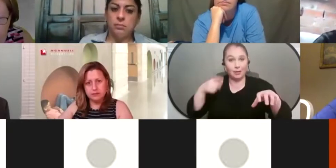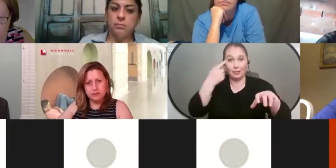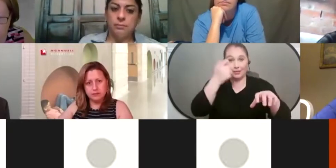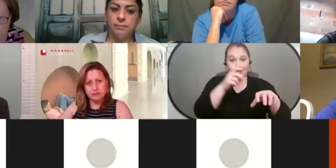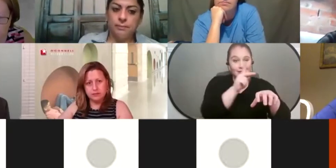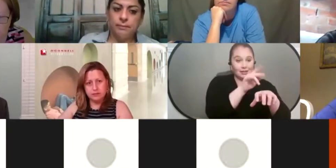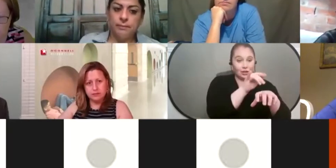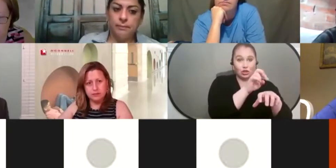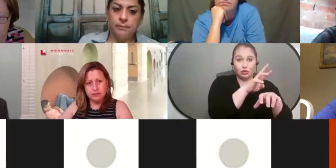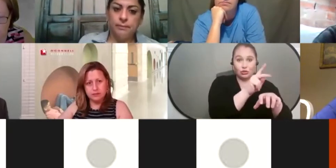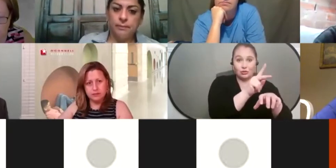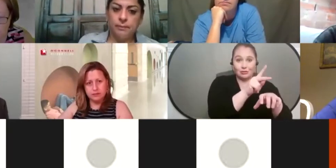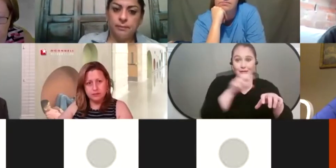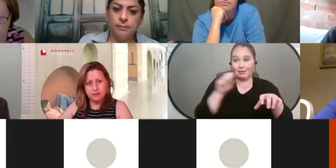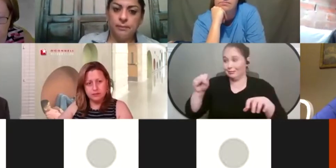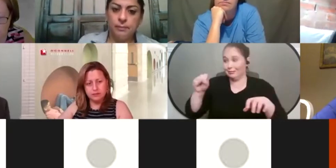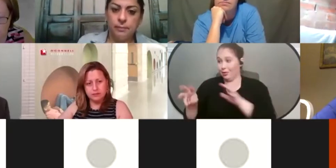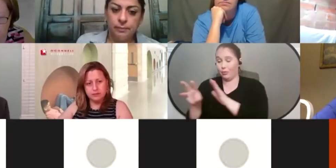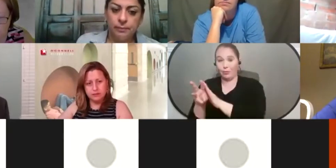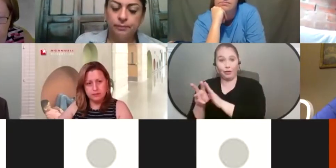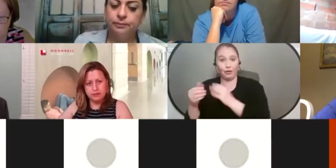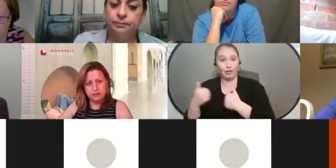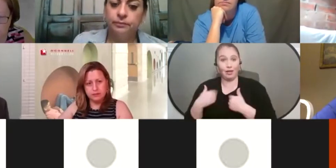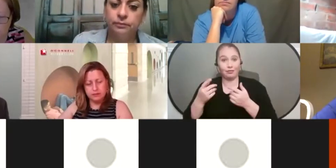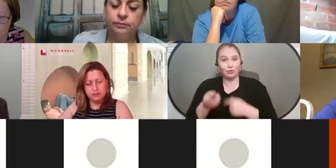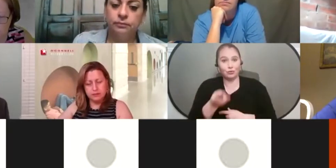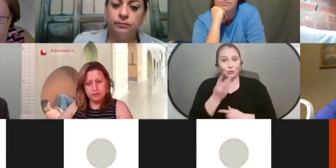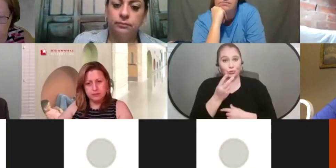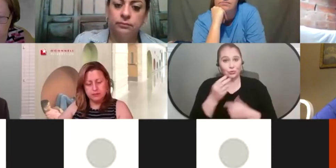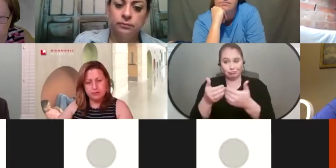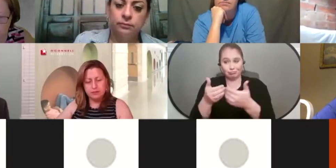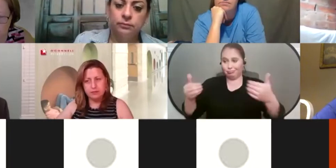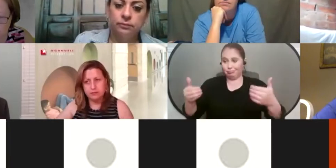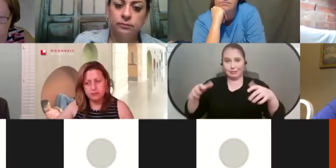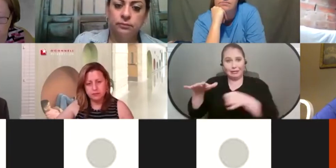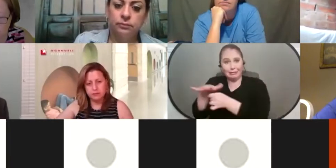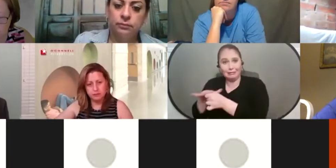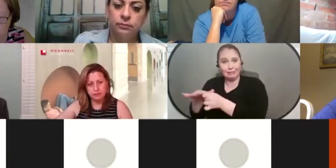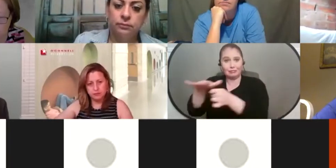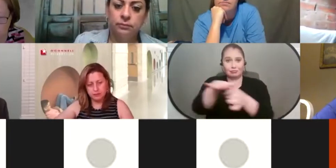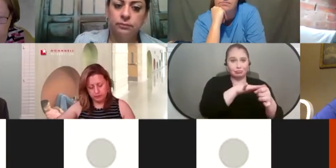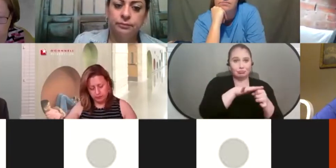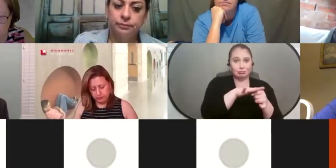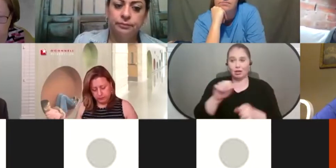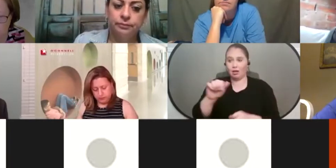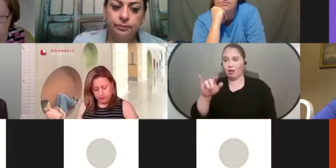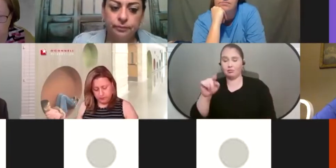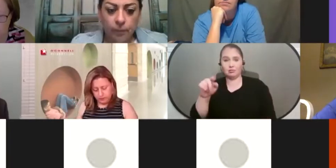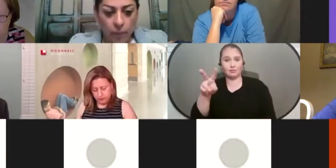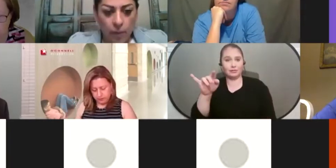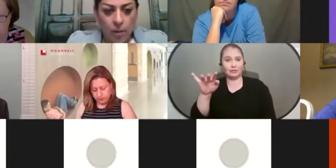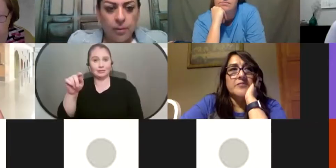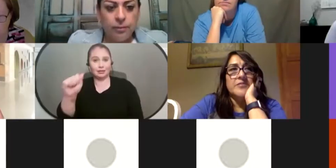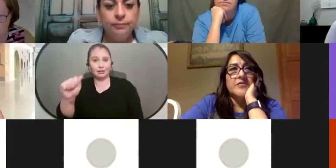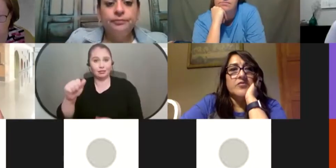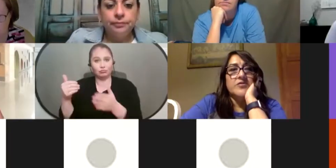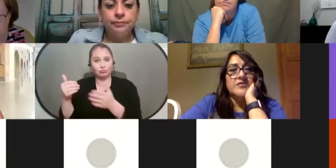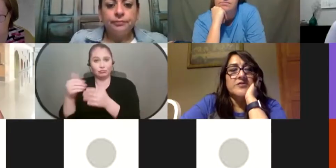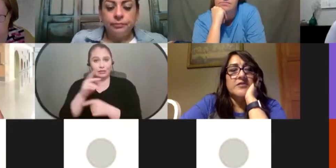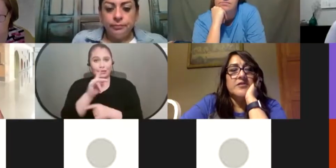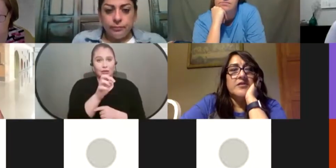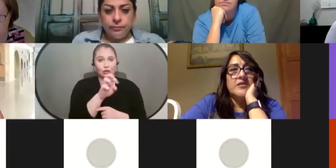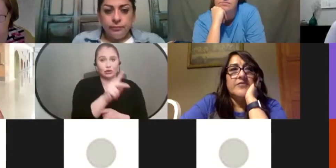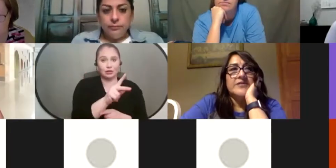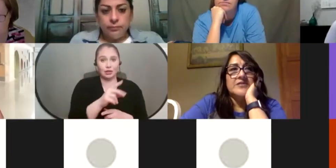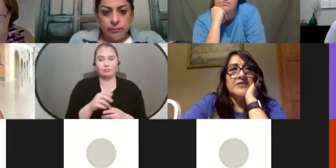areas. And so Alta Vista, I feel, is closer to Kendrick. So I mean, and because it's smaller, but of course